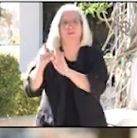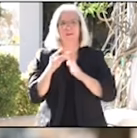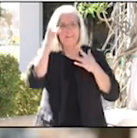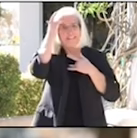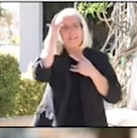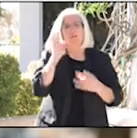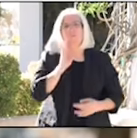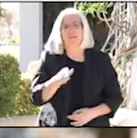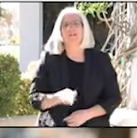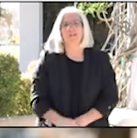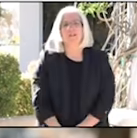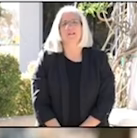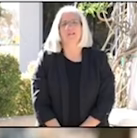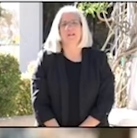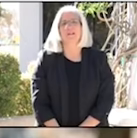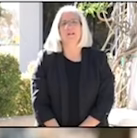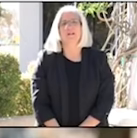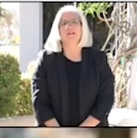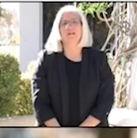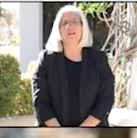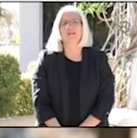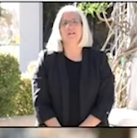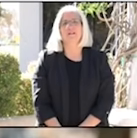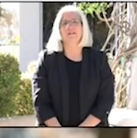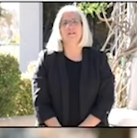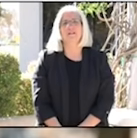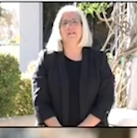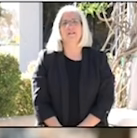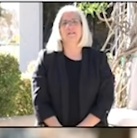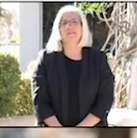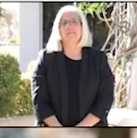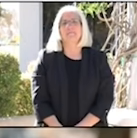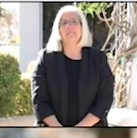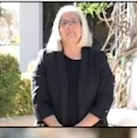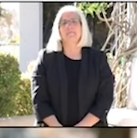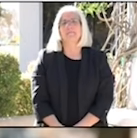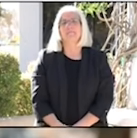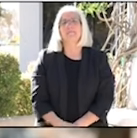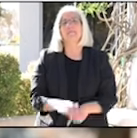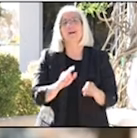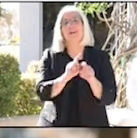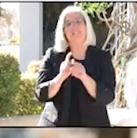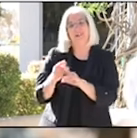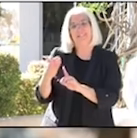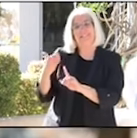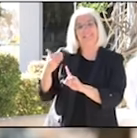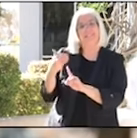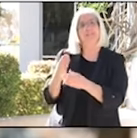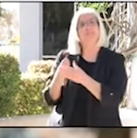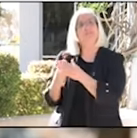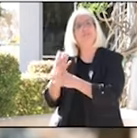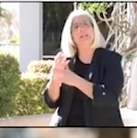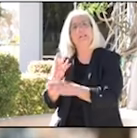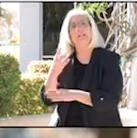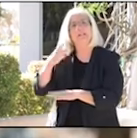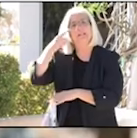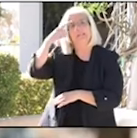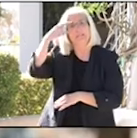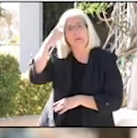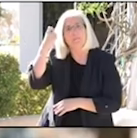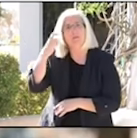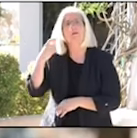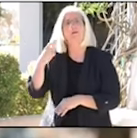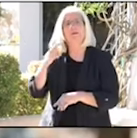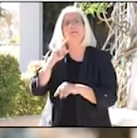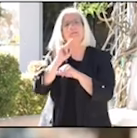In addition, whereas in the past, in the spring and in the summer, when we were surging, we would always know that there